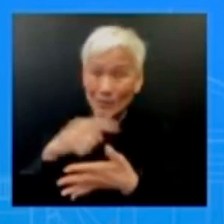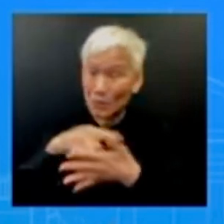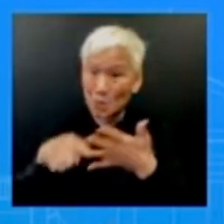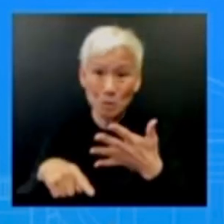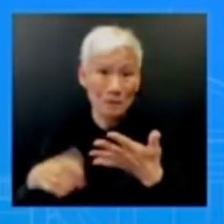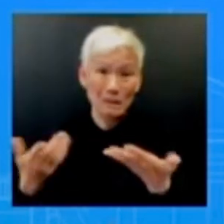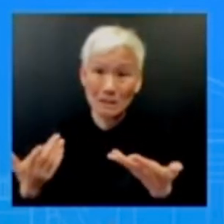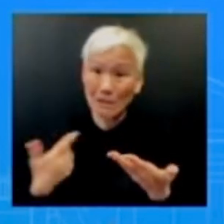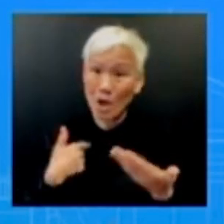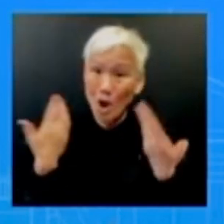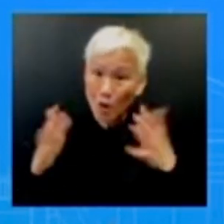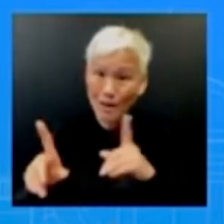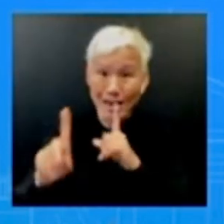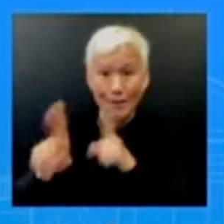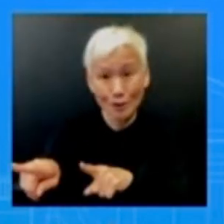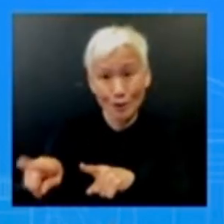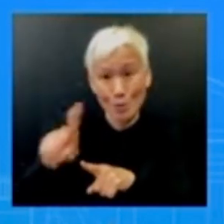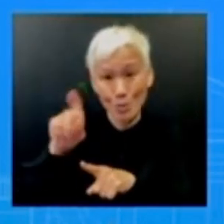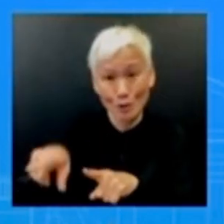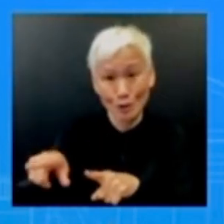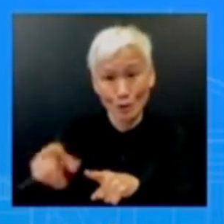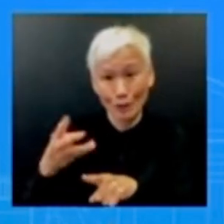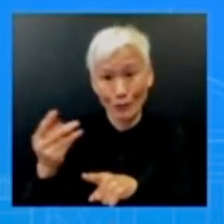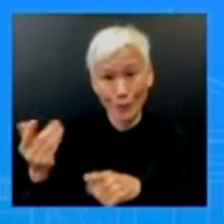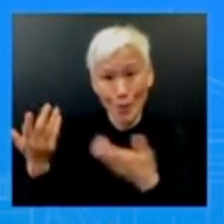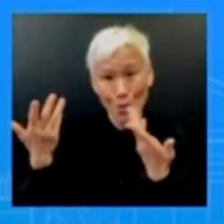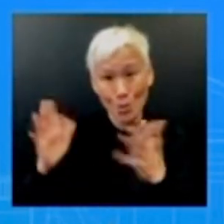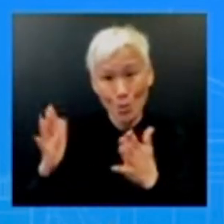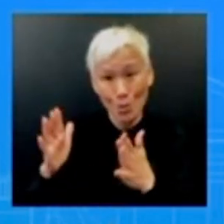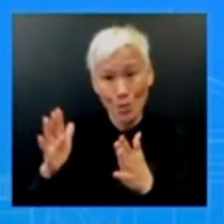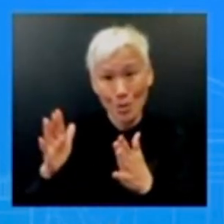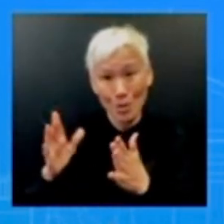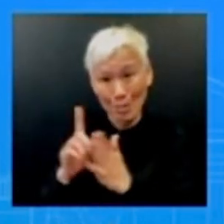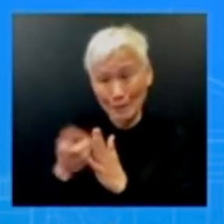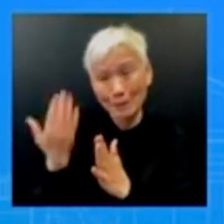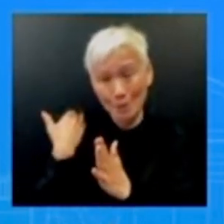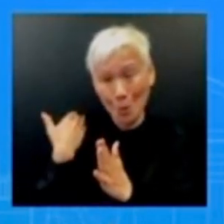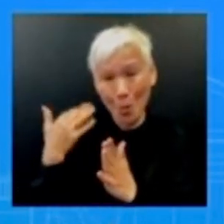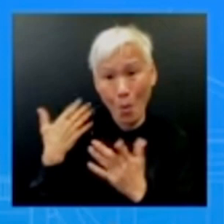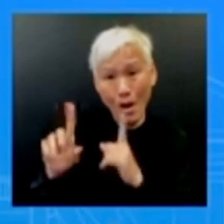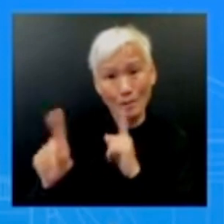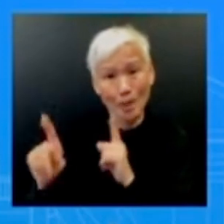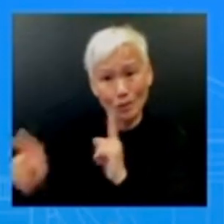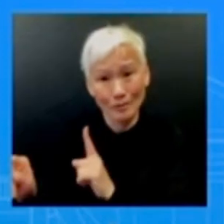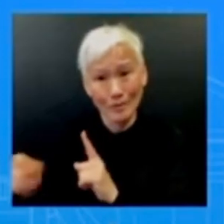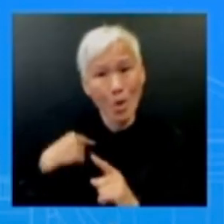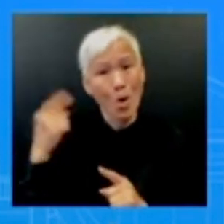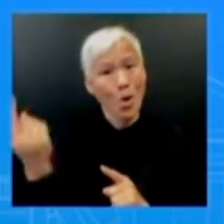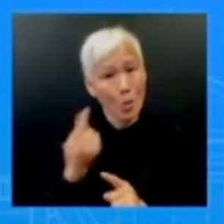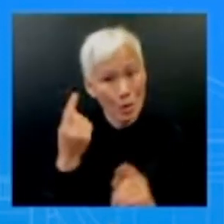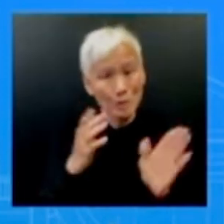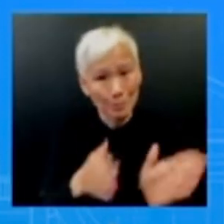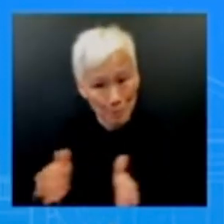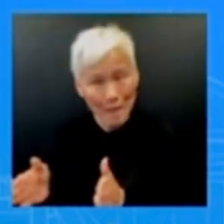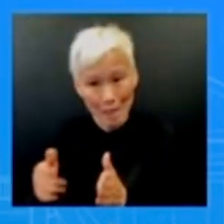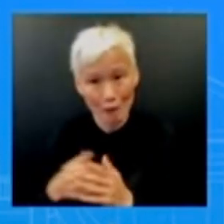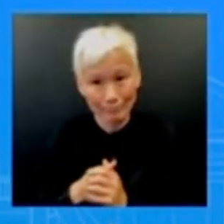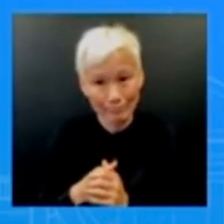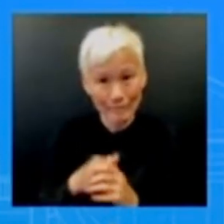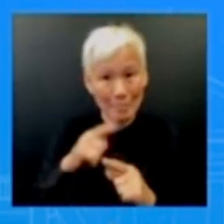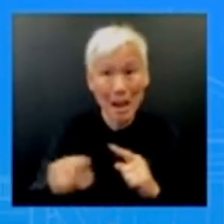question just a little bit to your colleague, and I just said we're always prepared, but certainly not going to get into